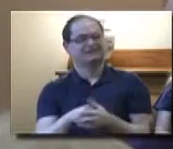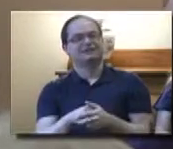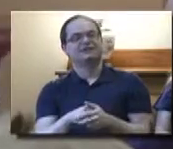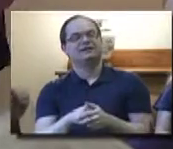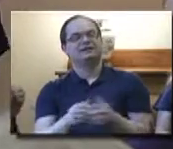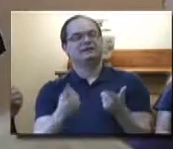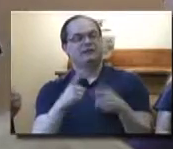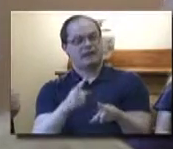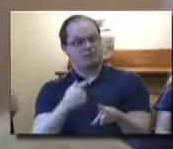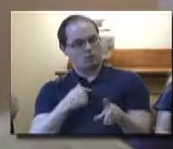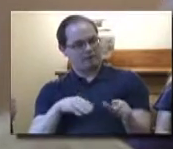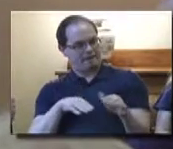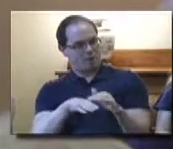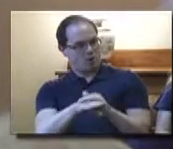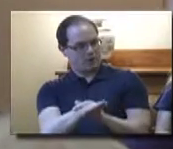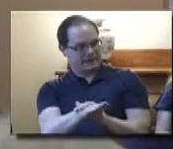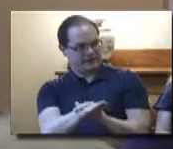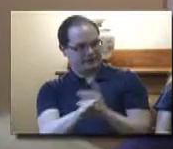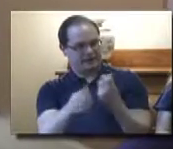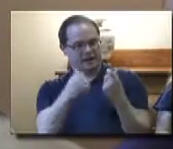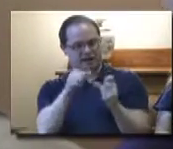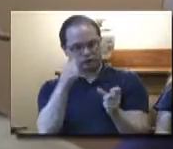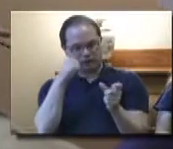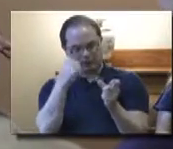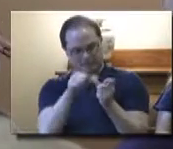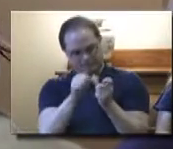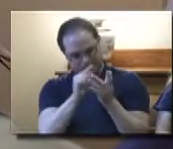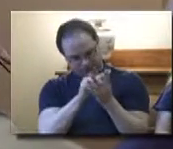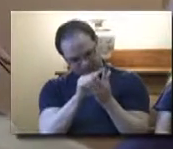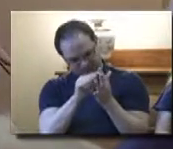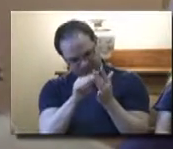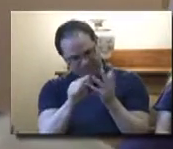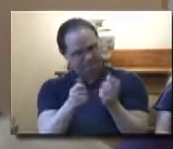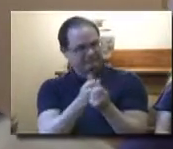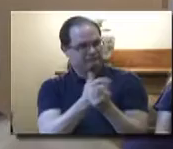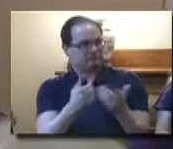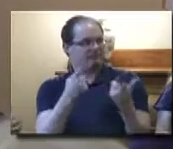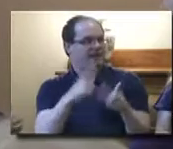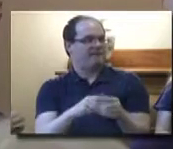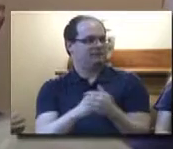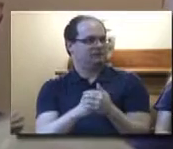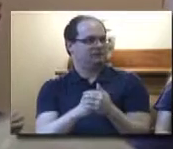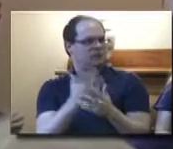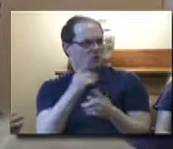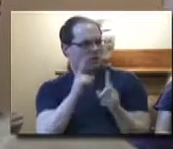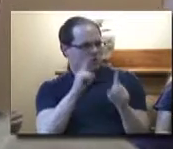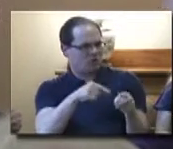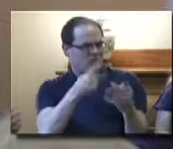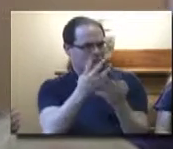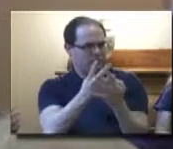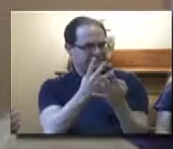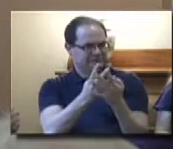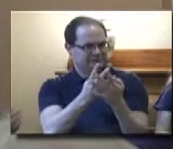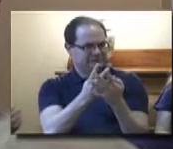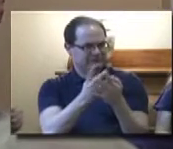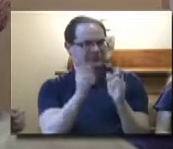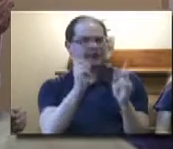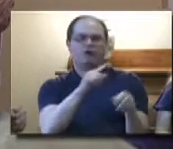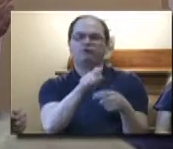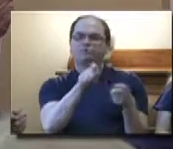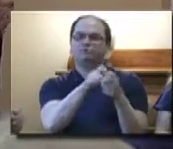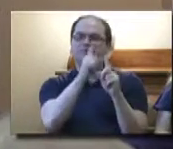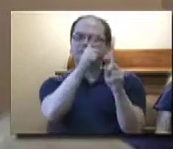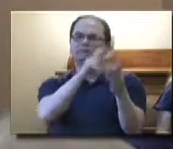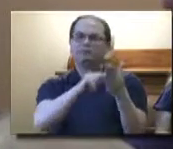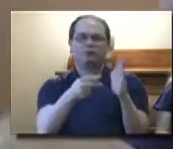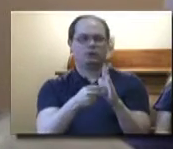Well, when I go in, I try to remember everything that happened because I'm doing it for a purpose. I'm trying to